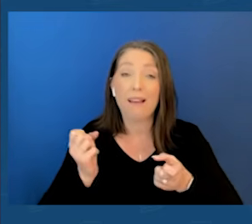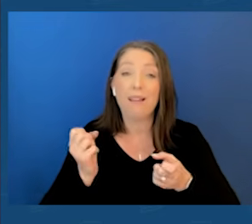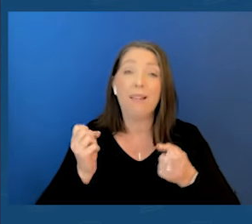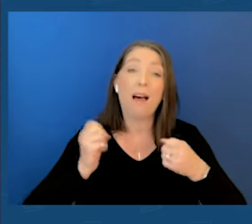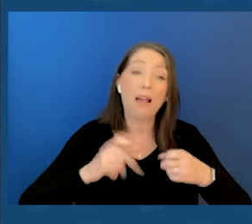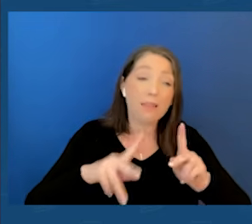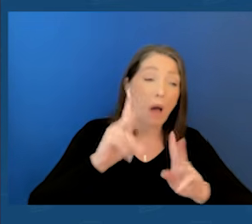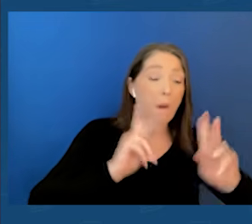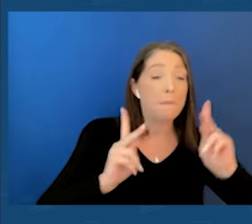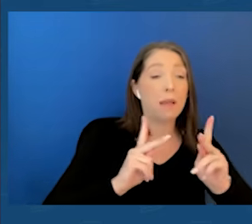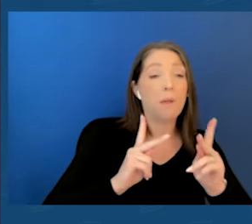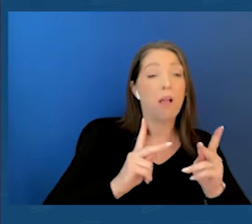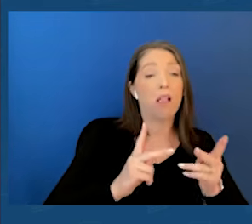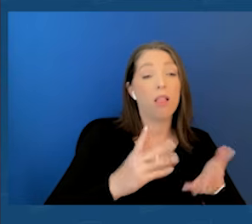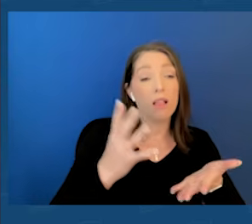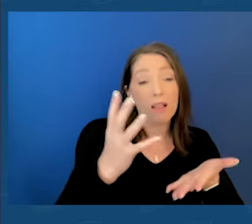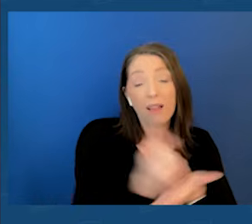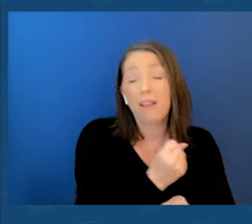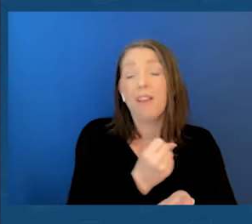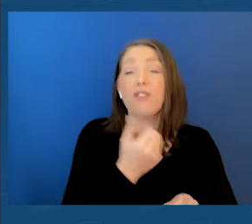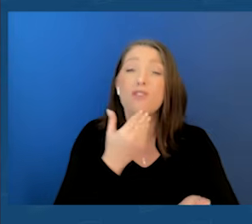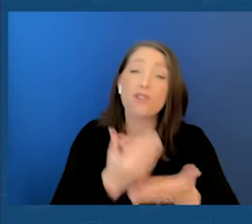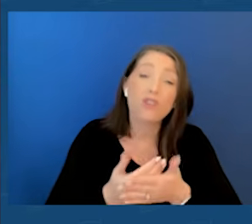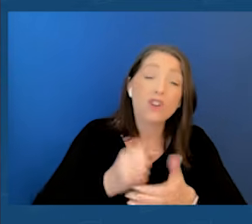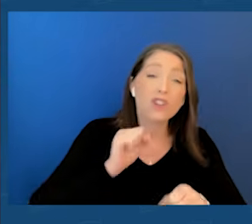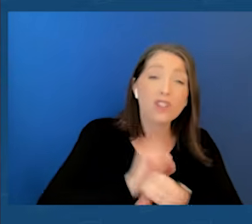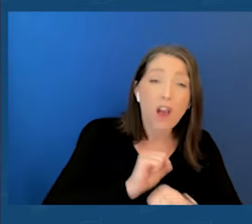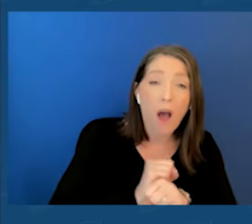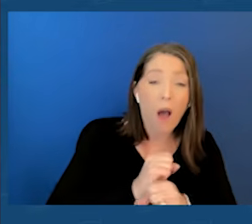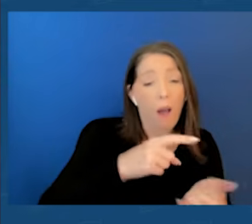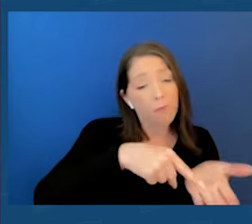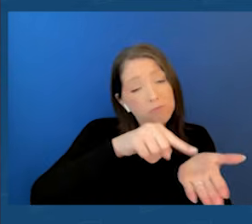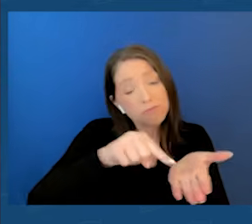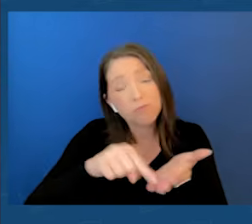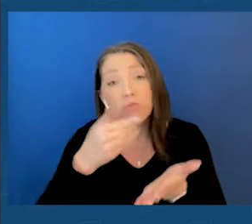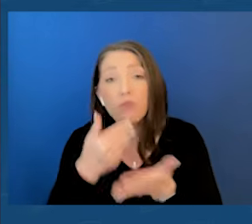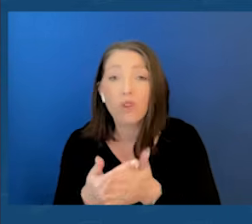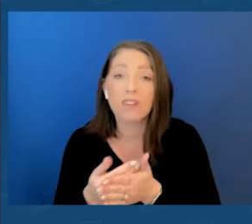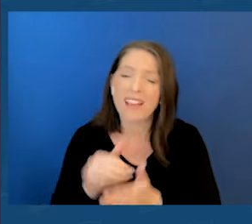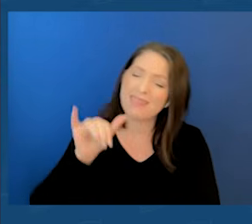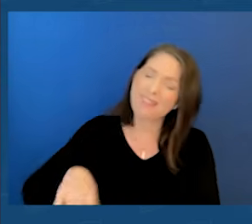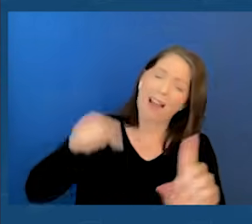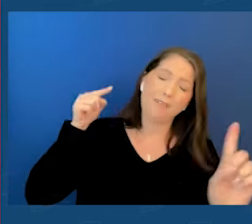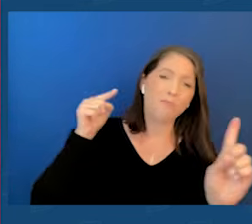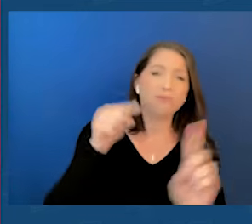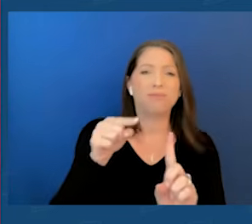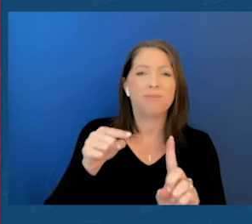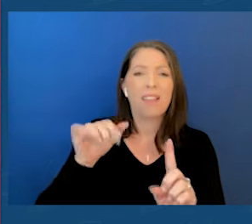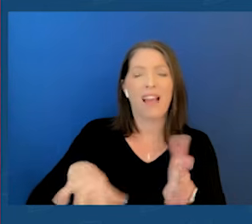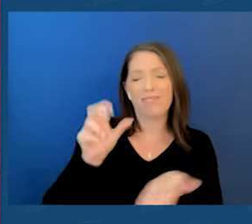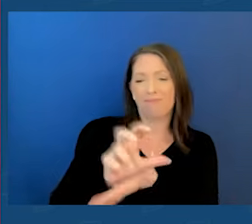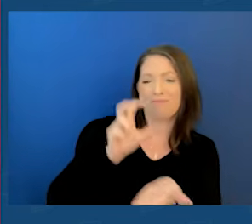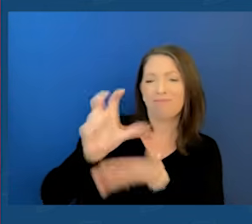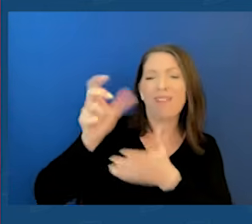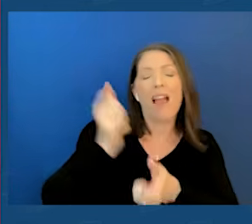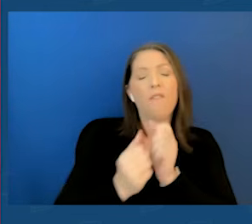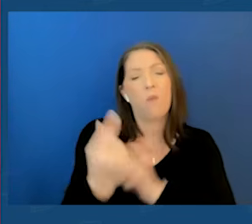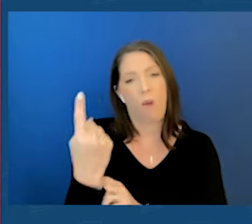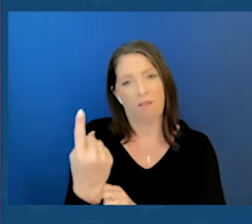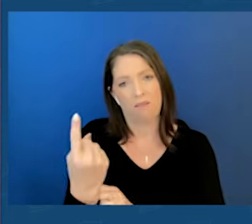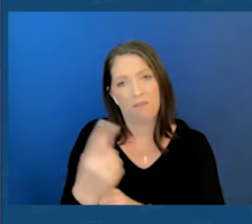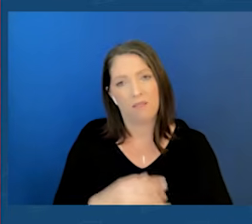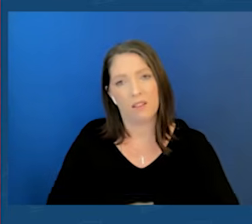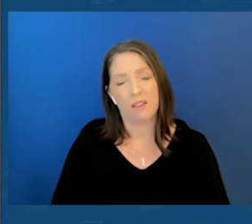help them lift themselves up, that's what we're talking about. That's an investment in all of us. Because